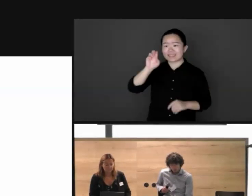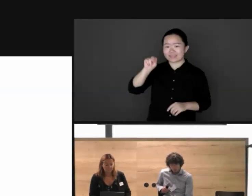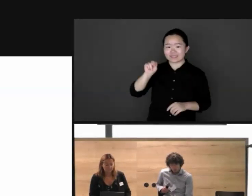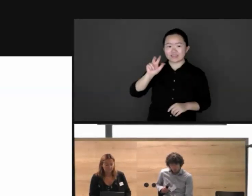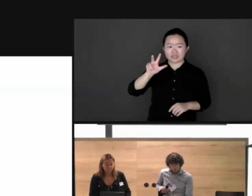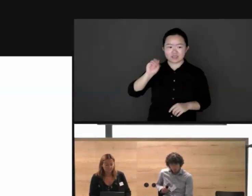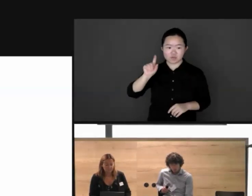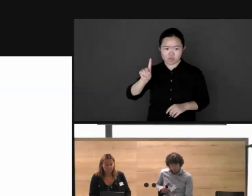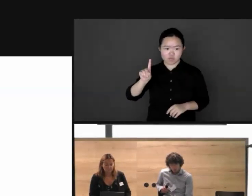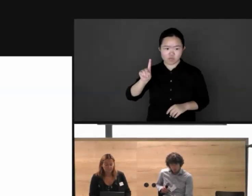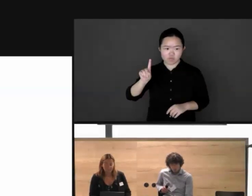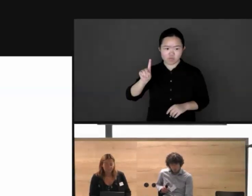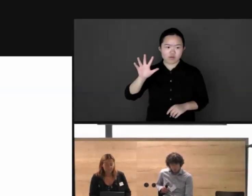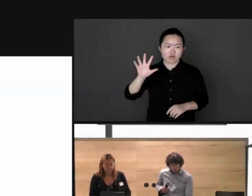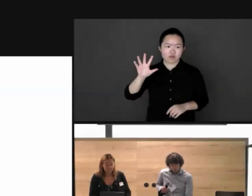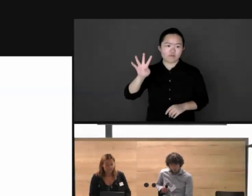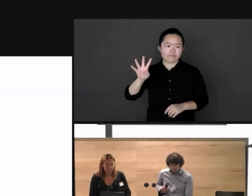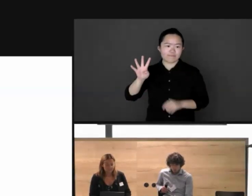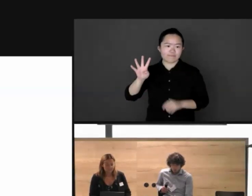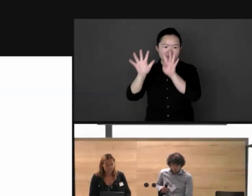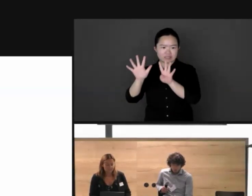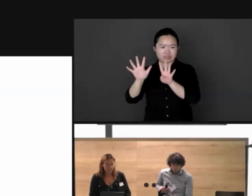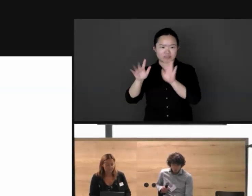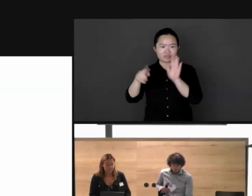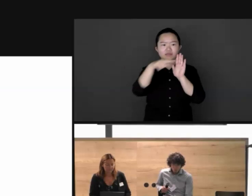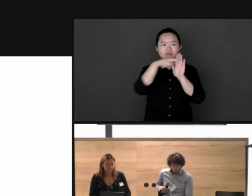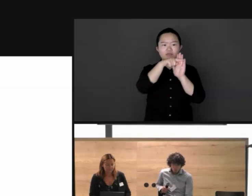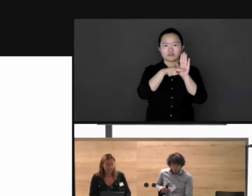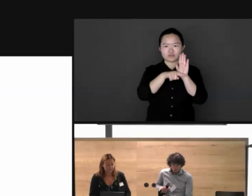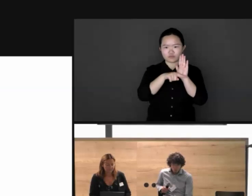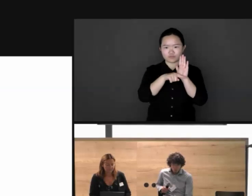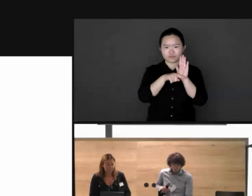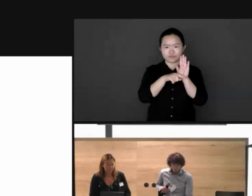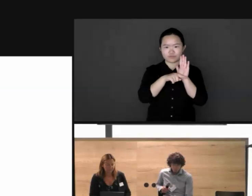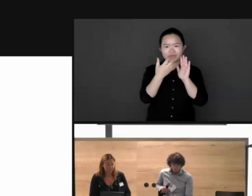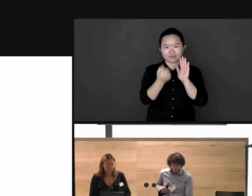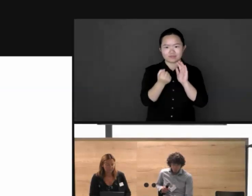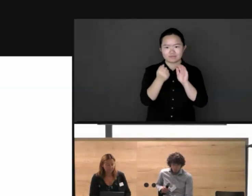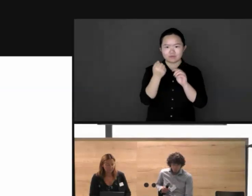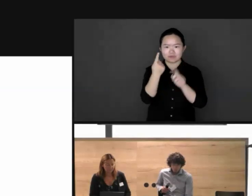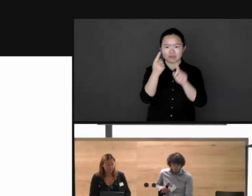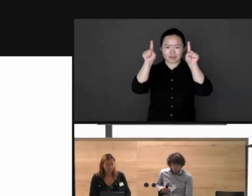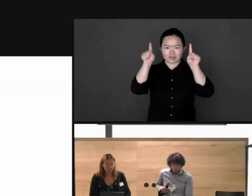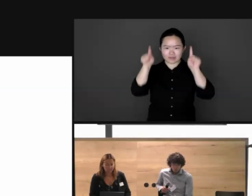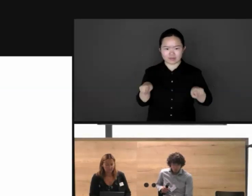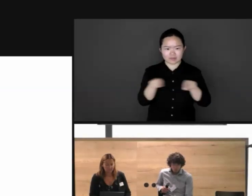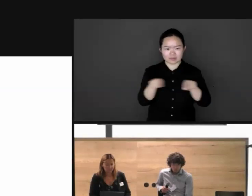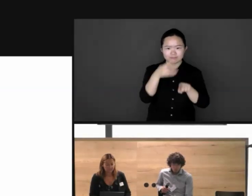In other words, a mobile app confirms with WAD if it meets the requirements listed in the